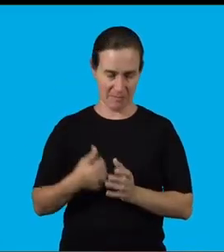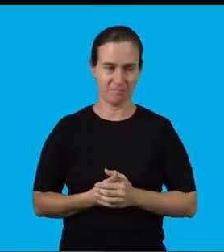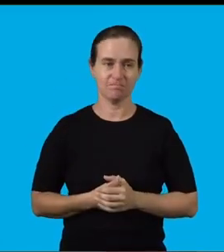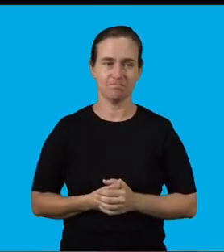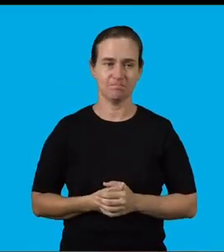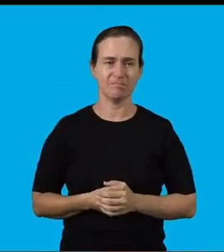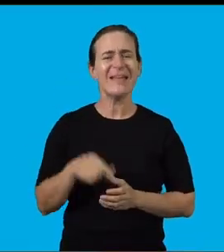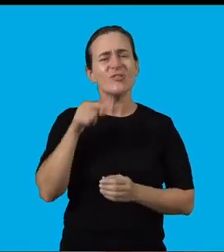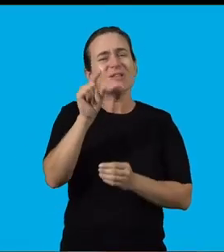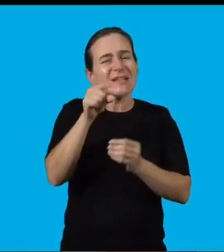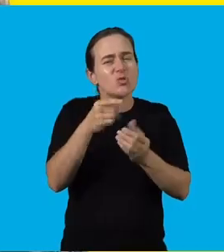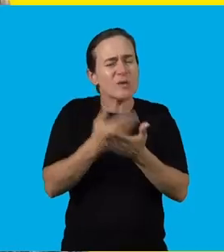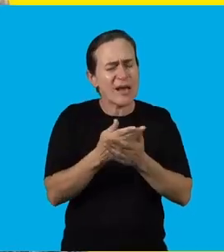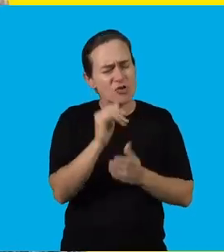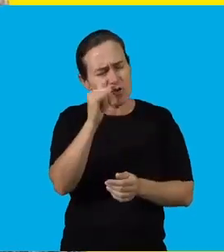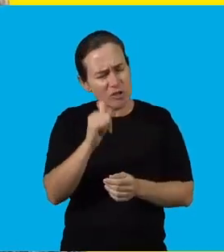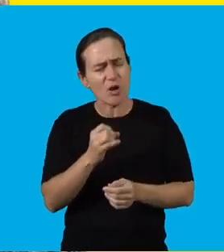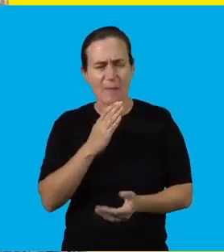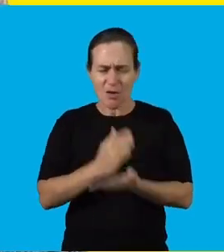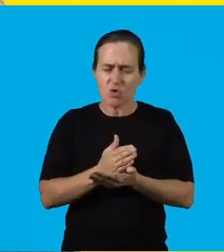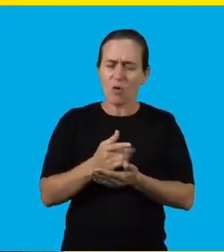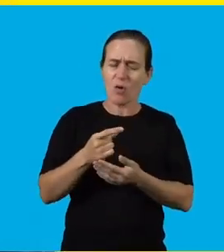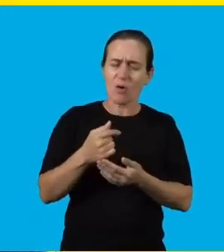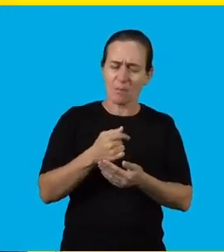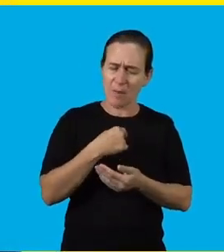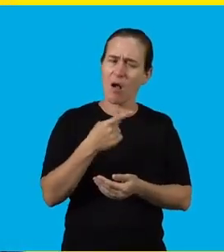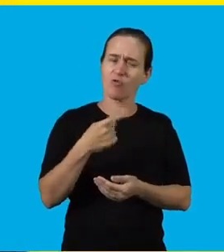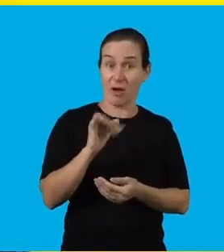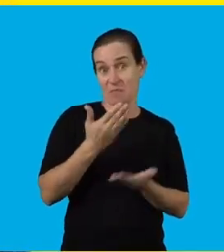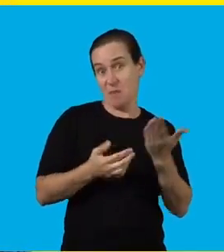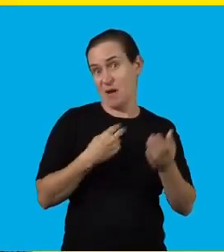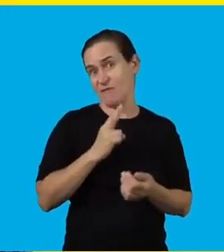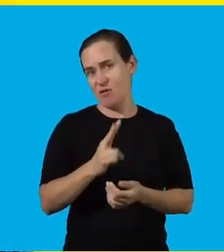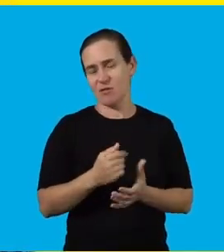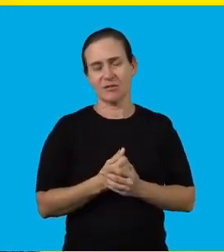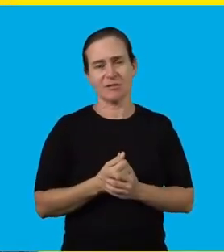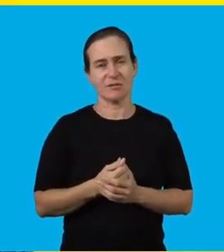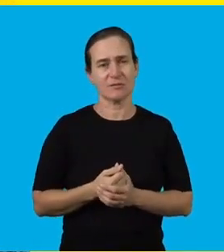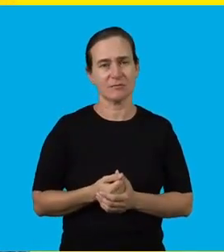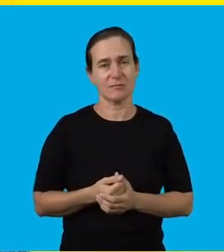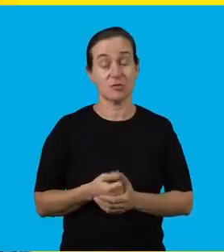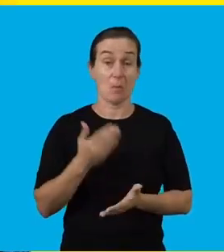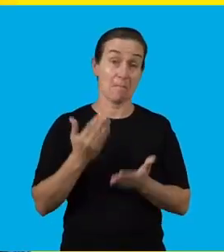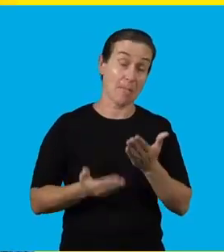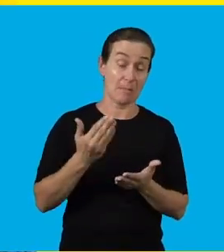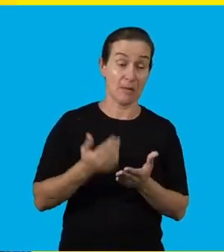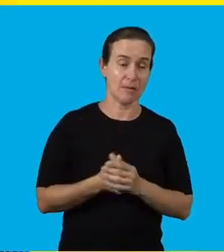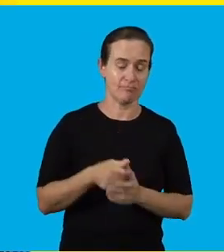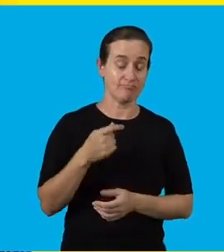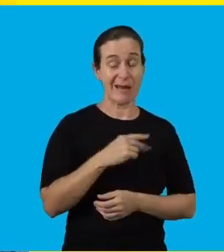those are little checks that you need to do for yourself as you go through the exam, because it's just reminding you that if you get an answer